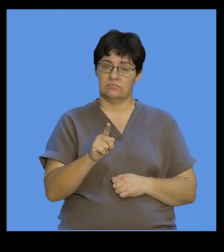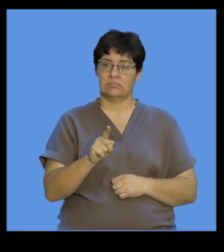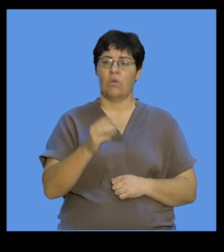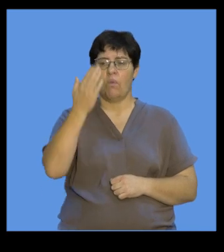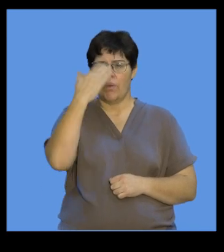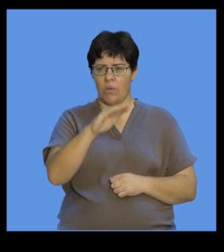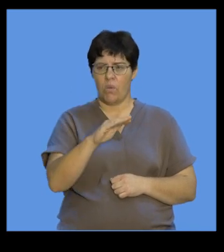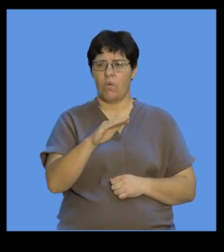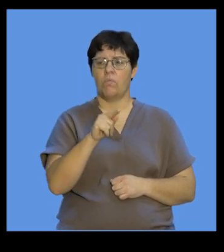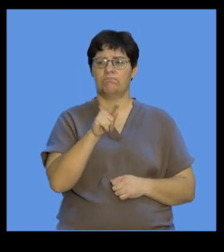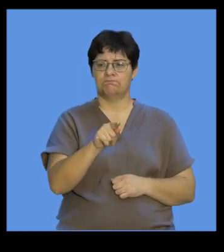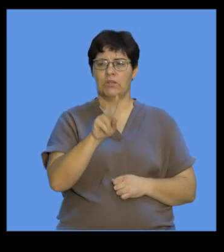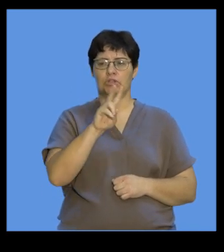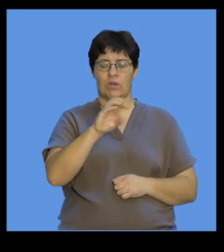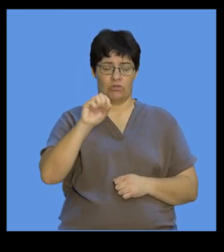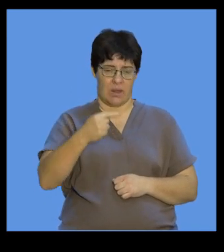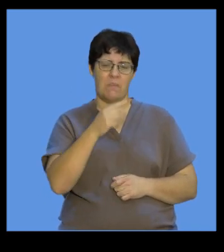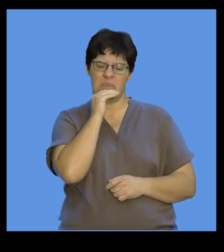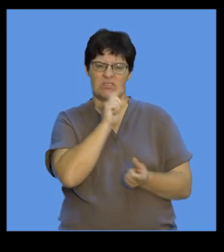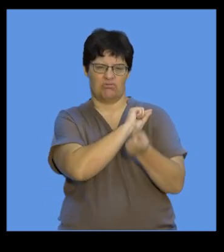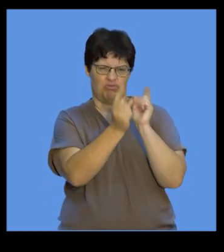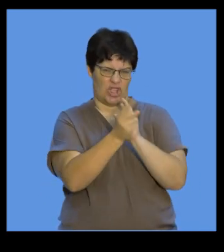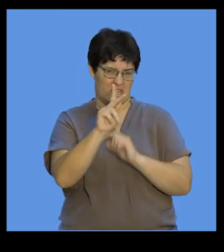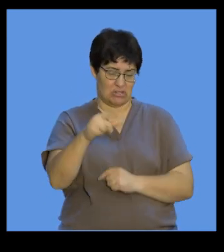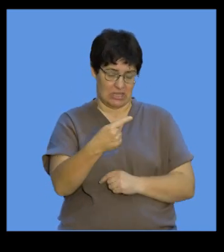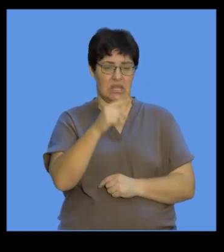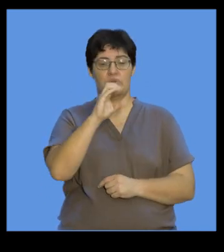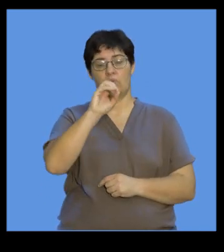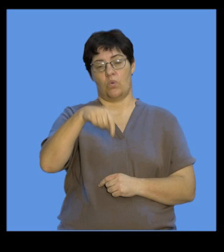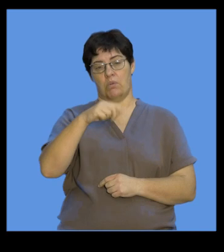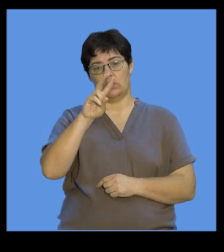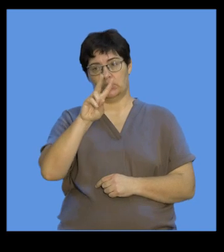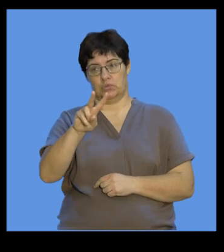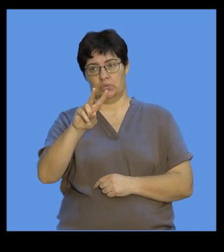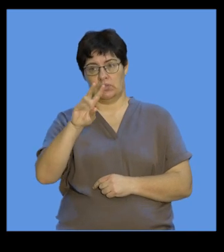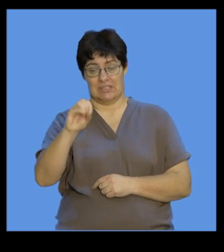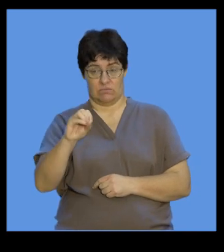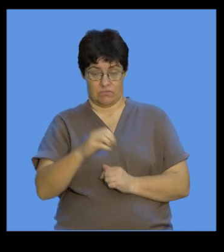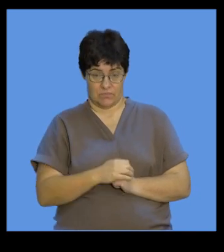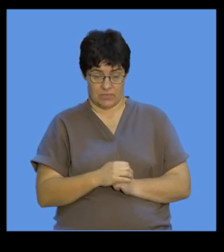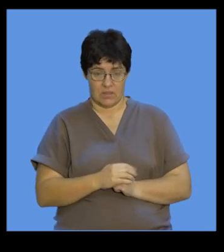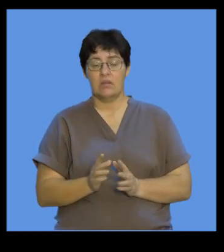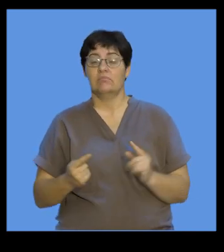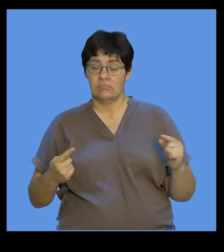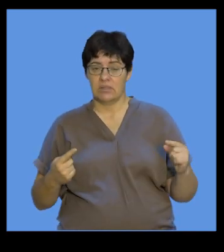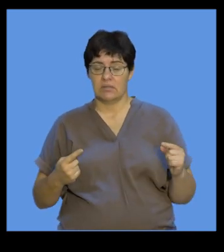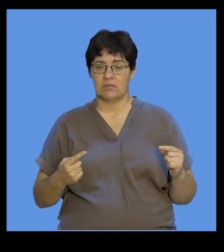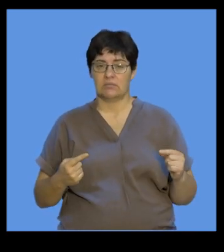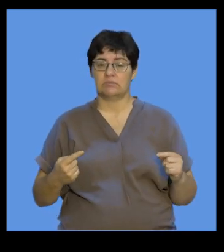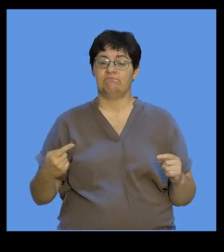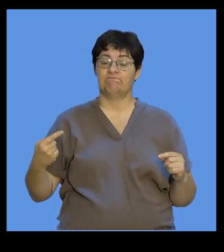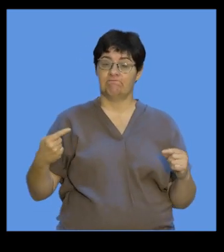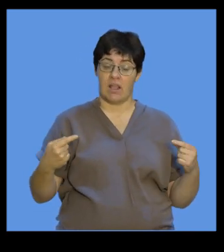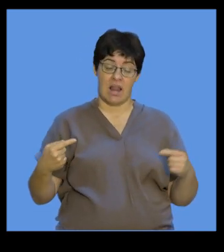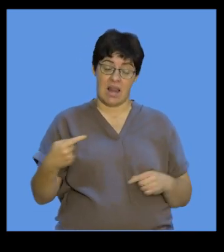0.2 kilograms. And it's traveling in the opposite direction with